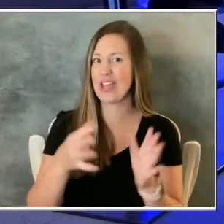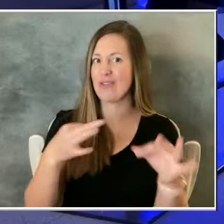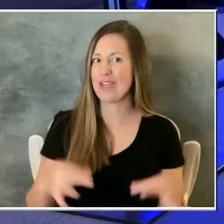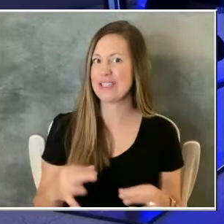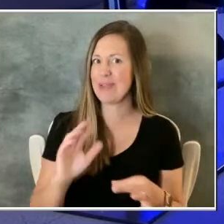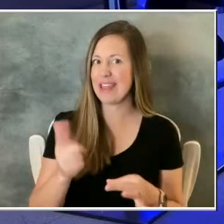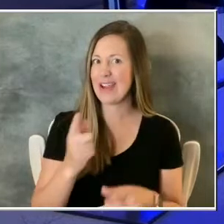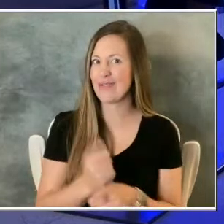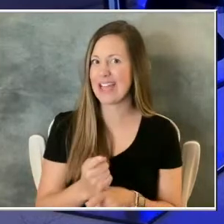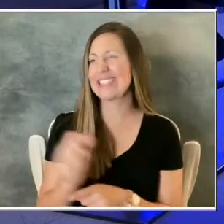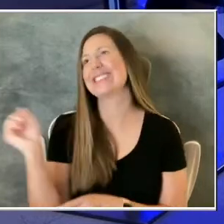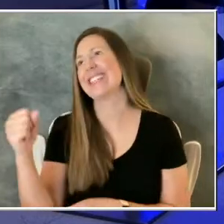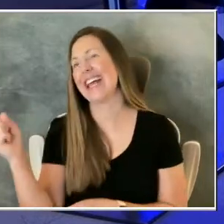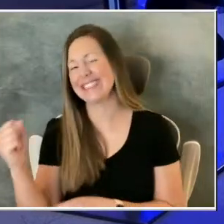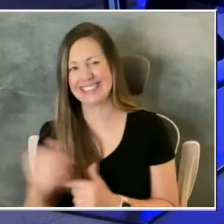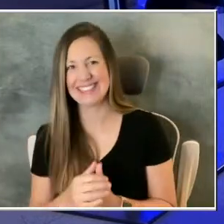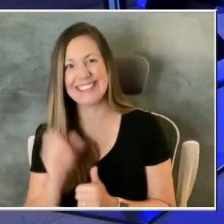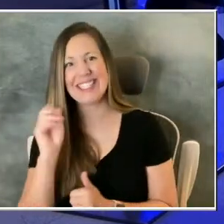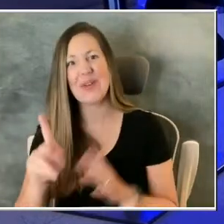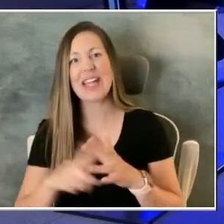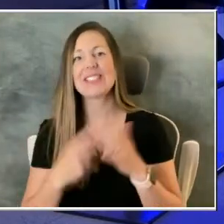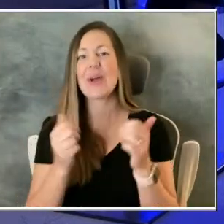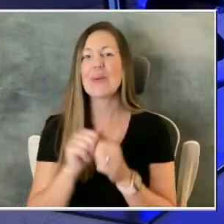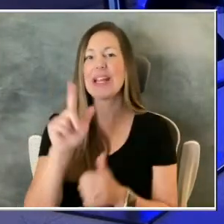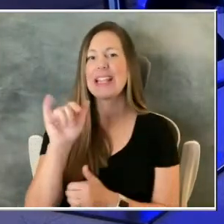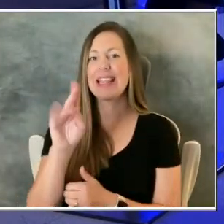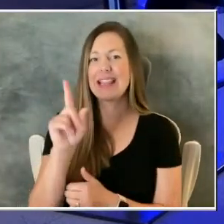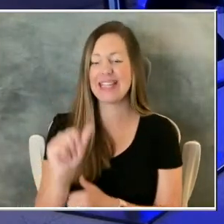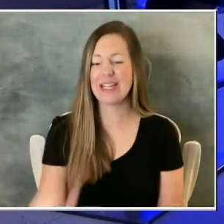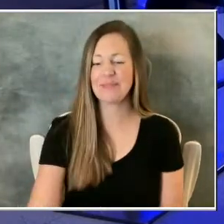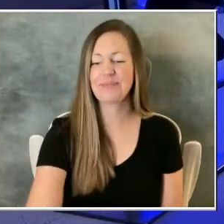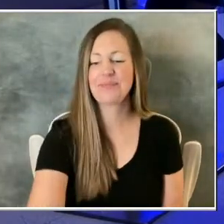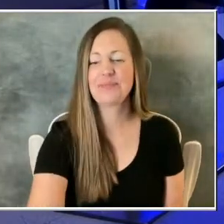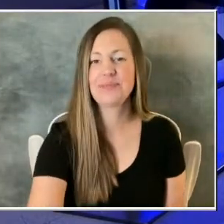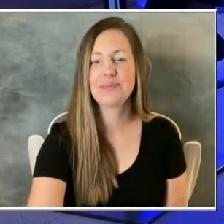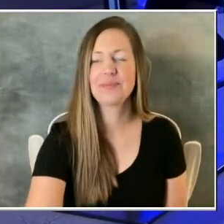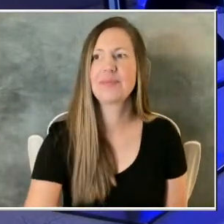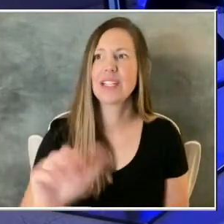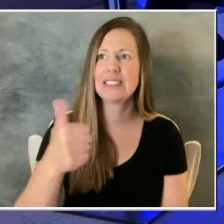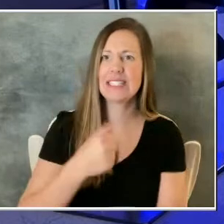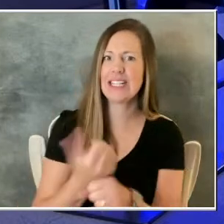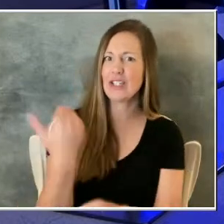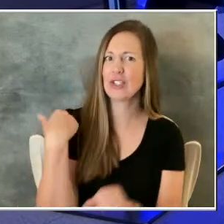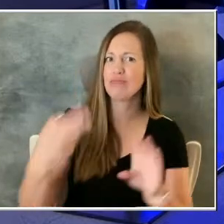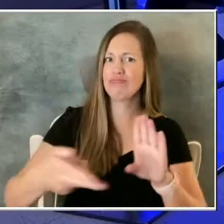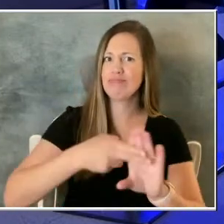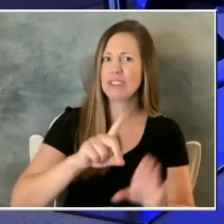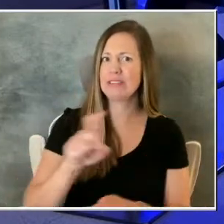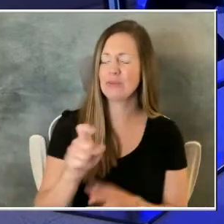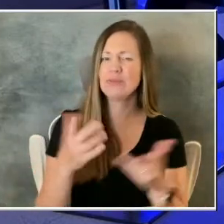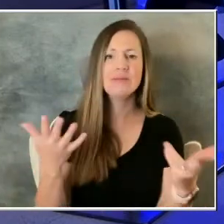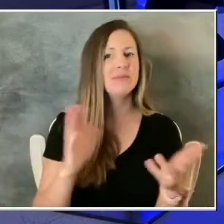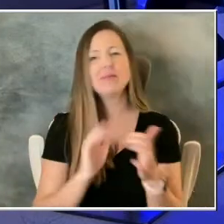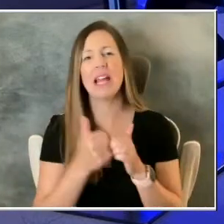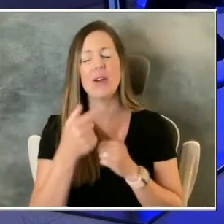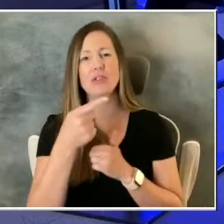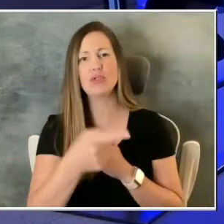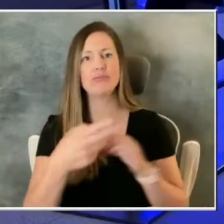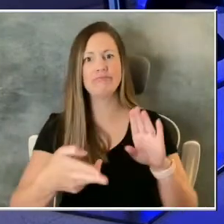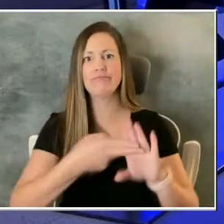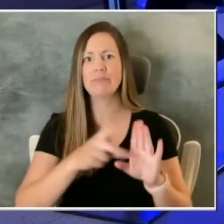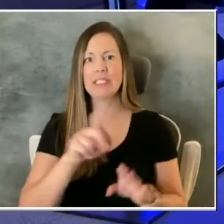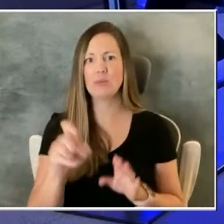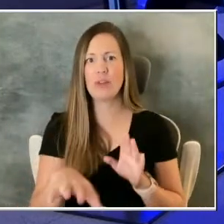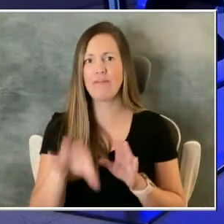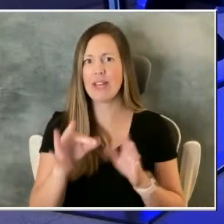Yes. Well, let's start though with Linda. You were diagnosed, what, 10 years ago? Is that right? Mm-hmm. How did you end up getting diagnosed? Well, I